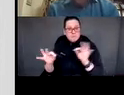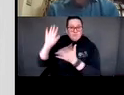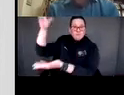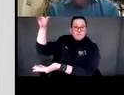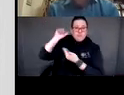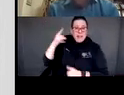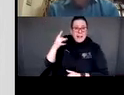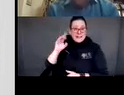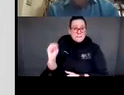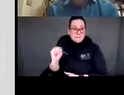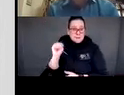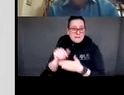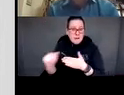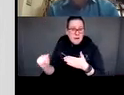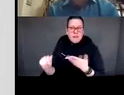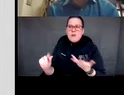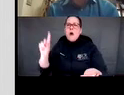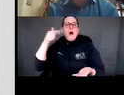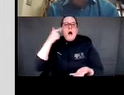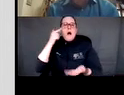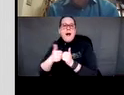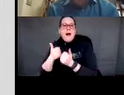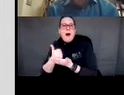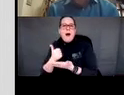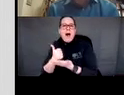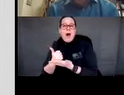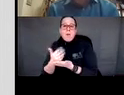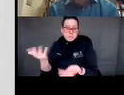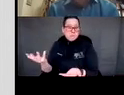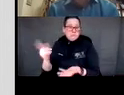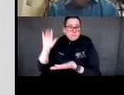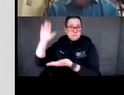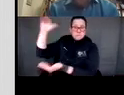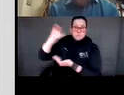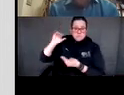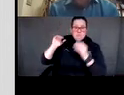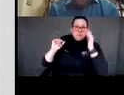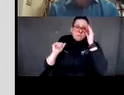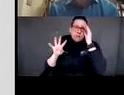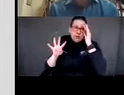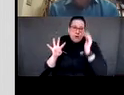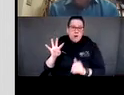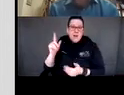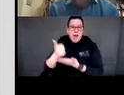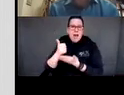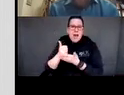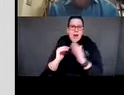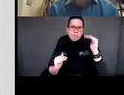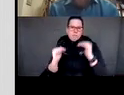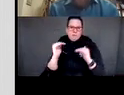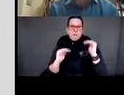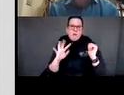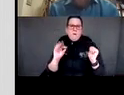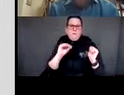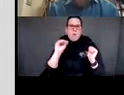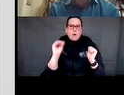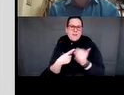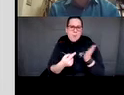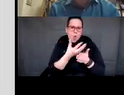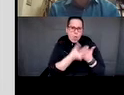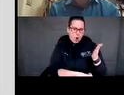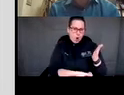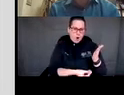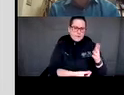So if you think about what did the government do for us, it helped us with about 40% of our loss in terms of the money we got for